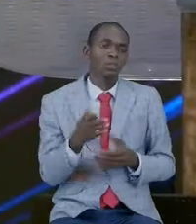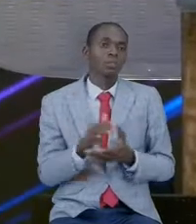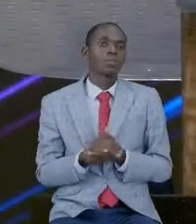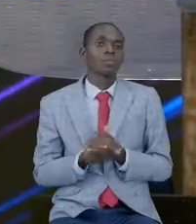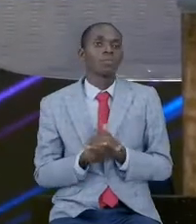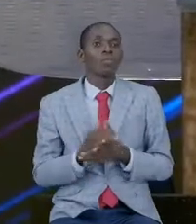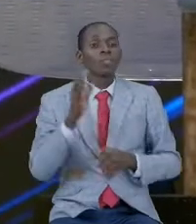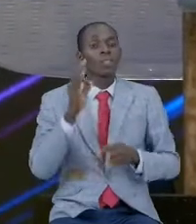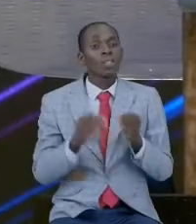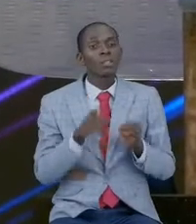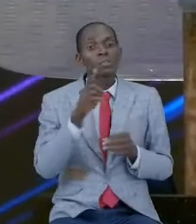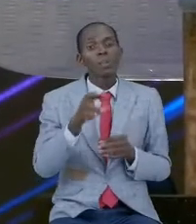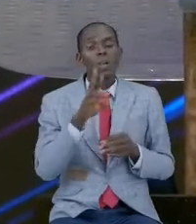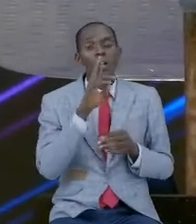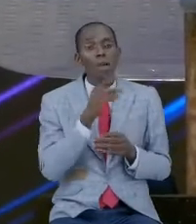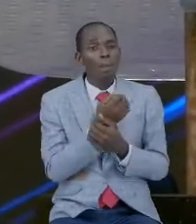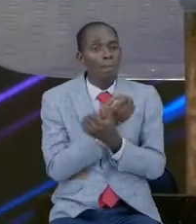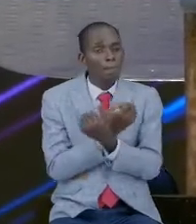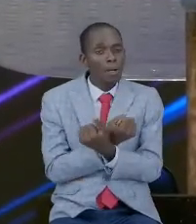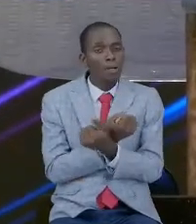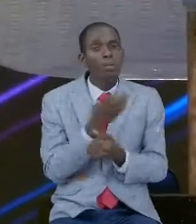you are bound by